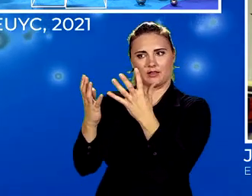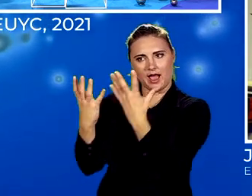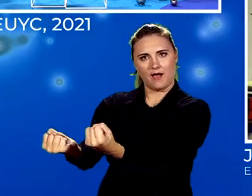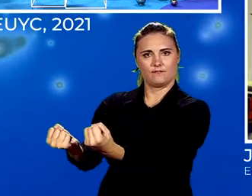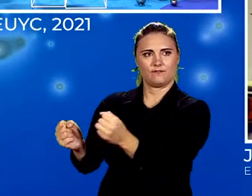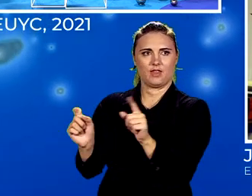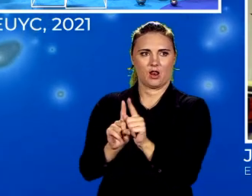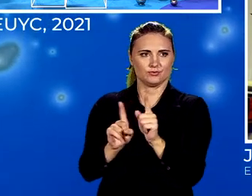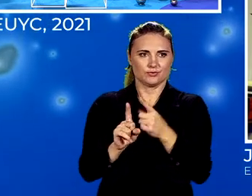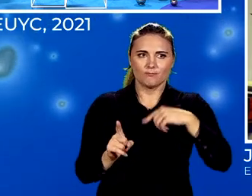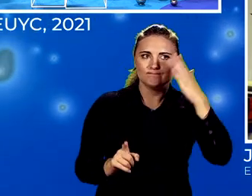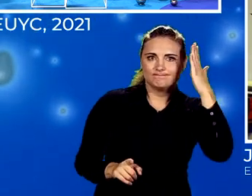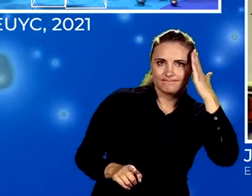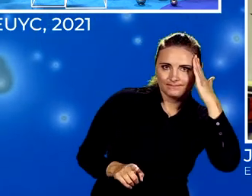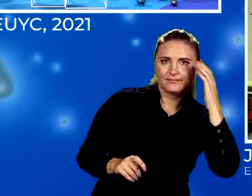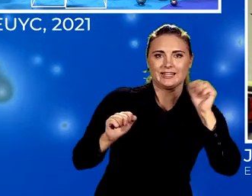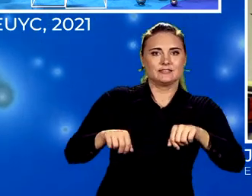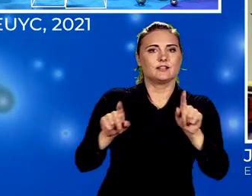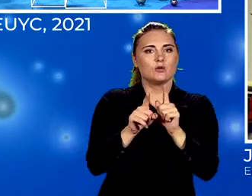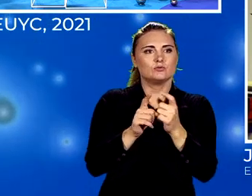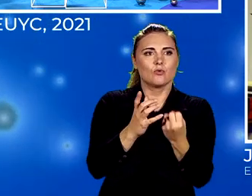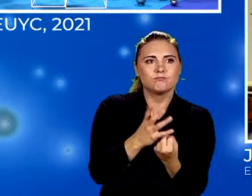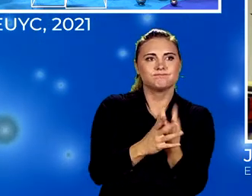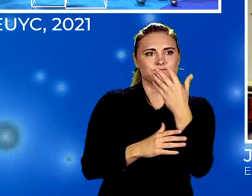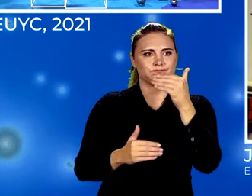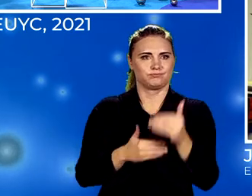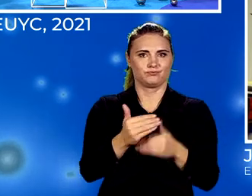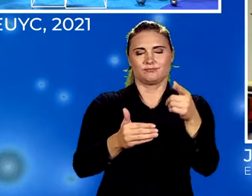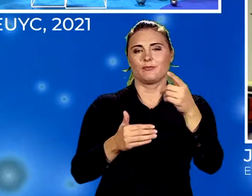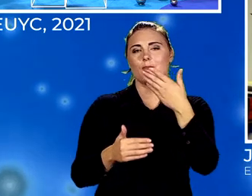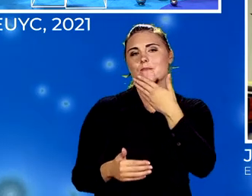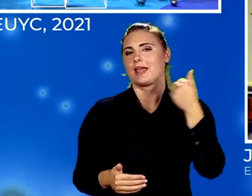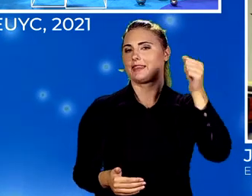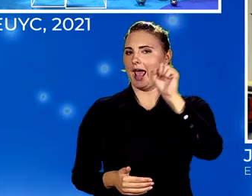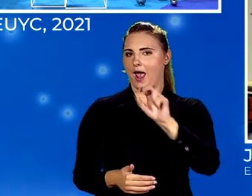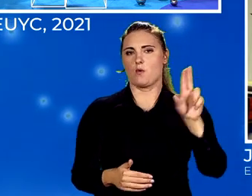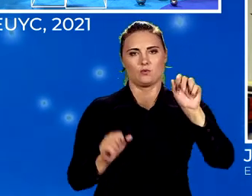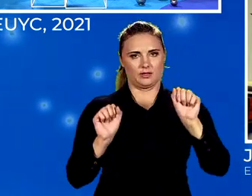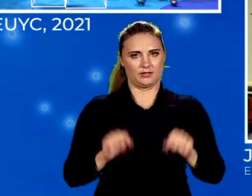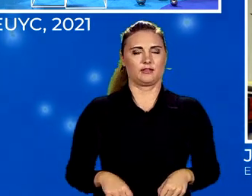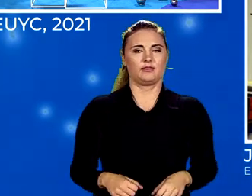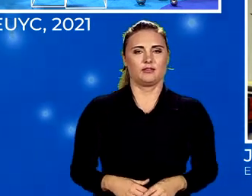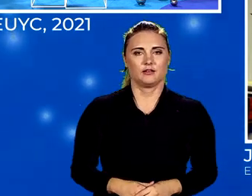this in the EU. And for that,